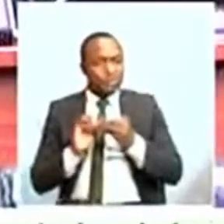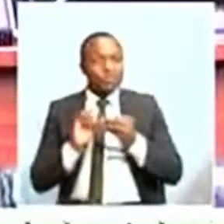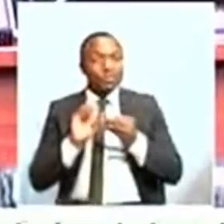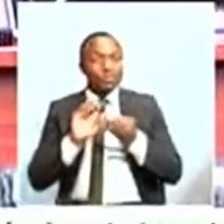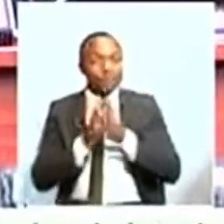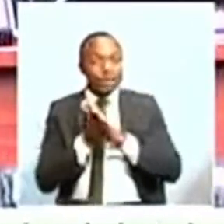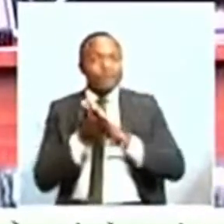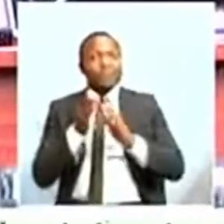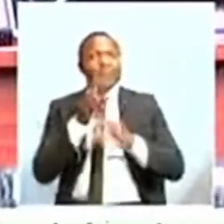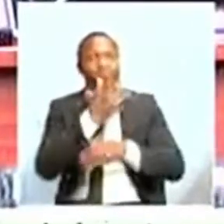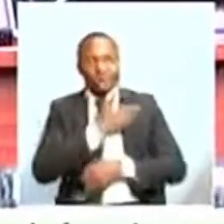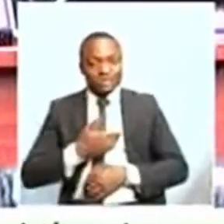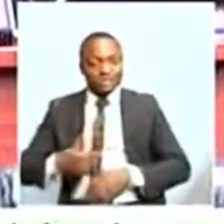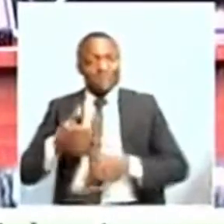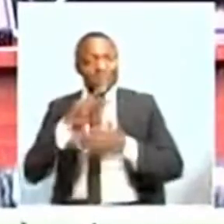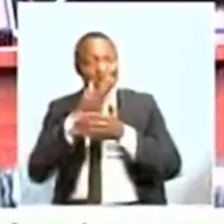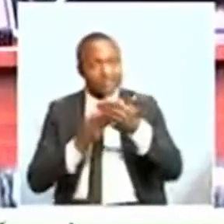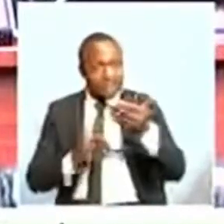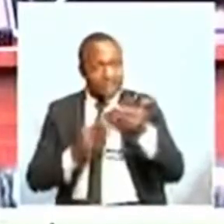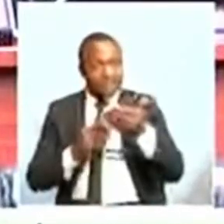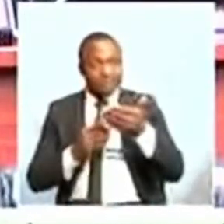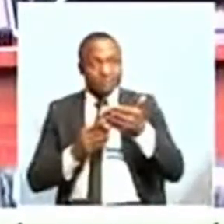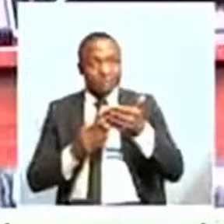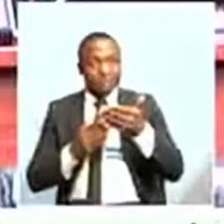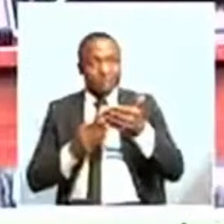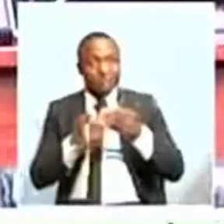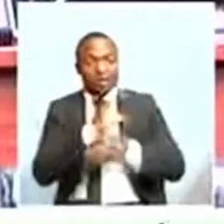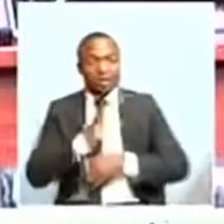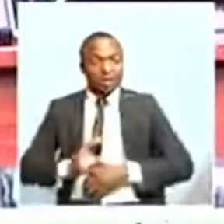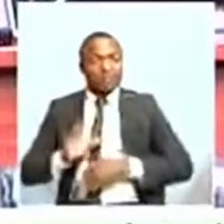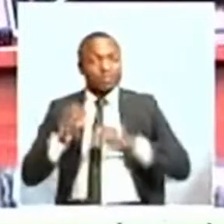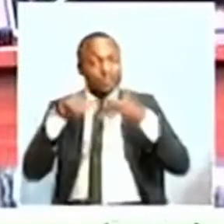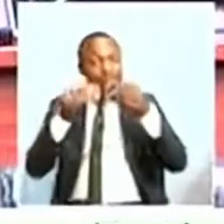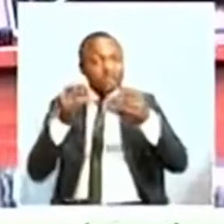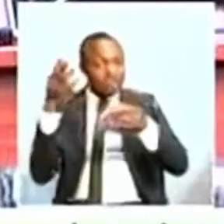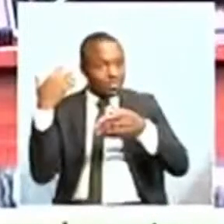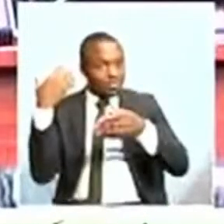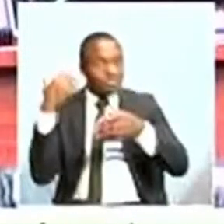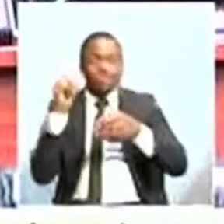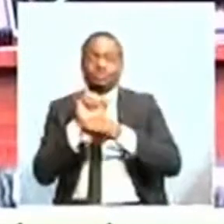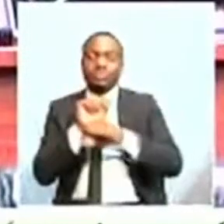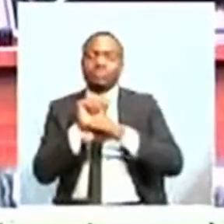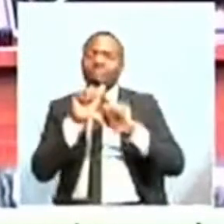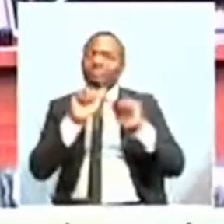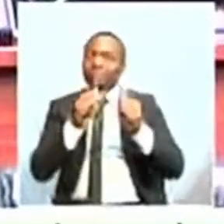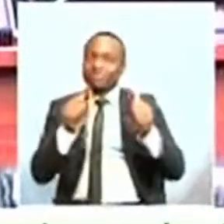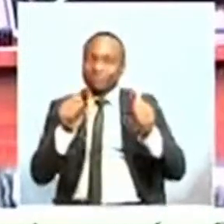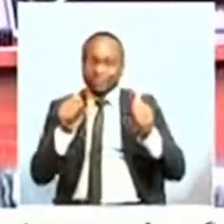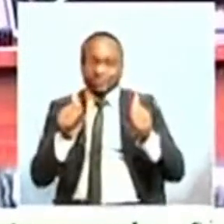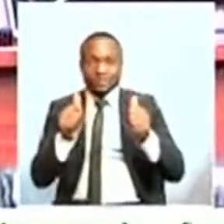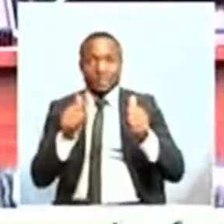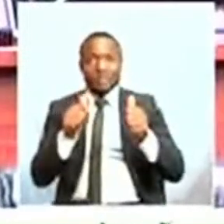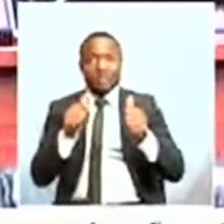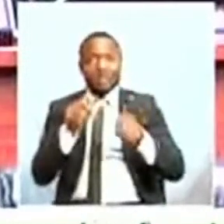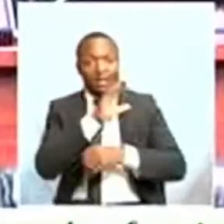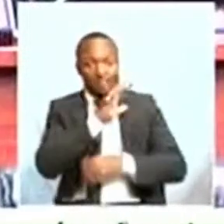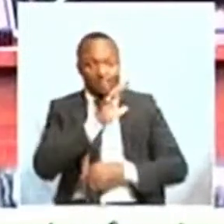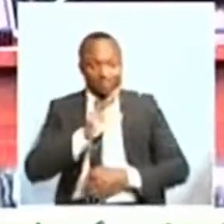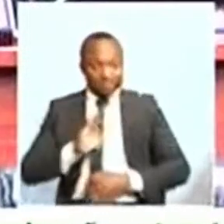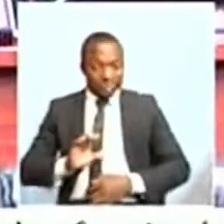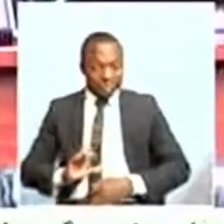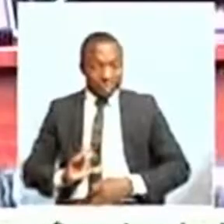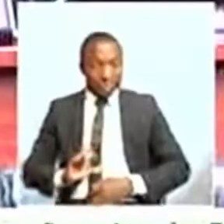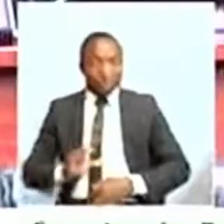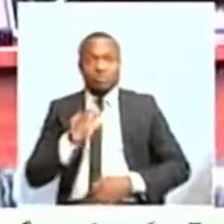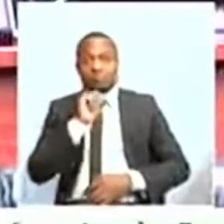because some contractors who contracted in the recent past have performed very well. Further, contractors